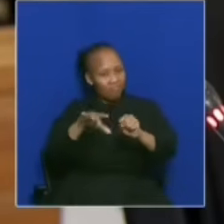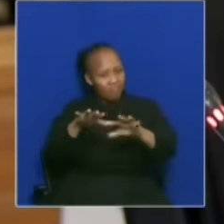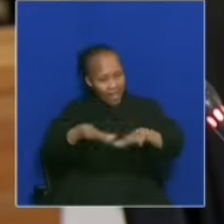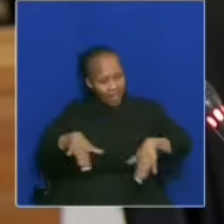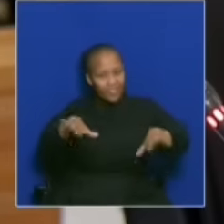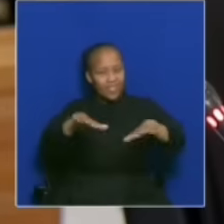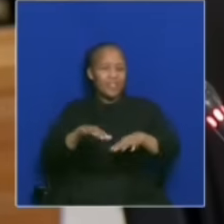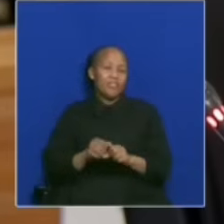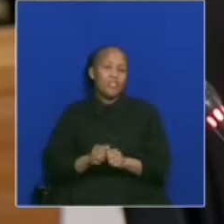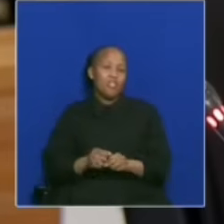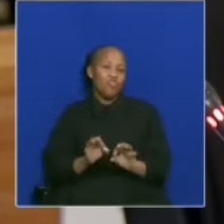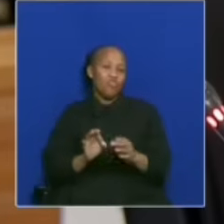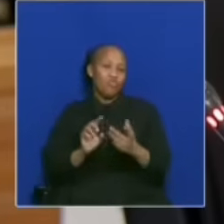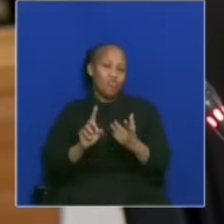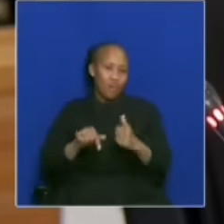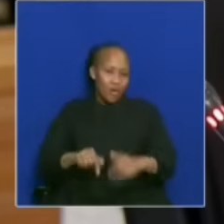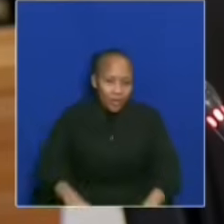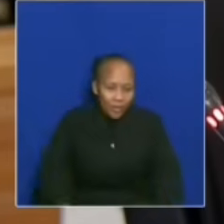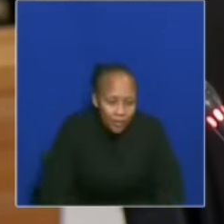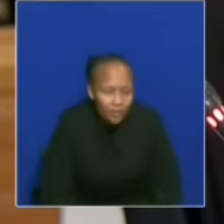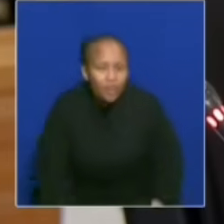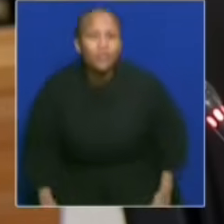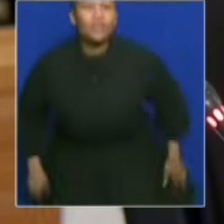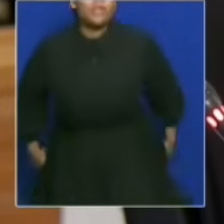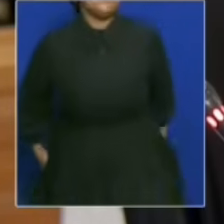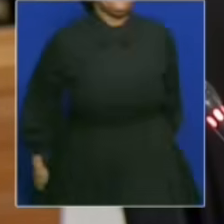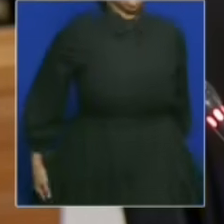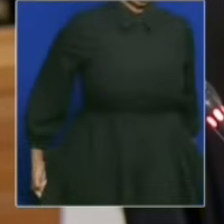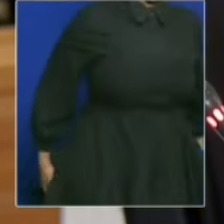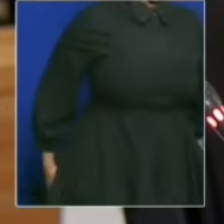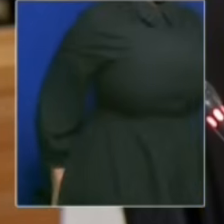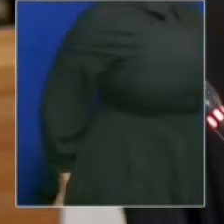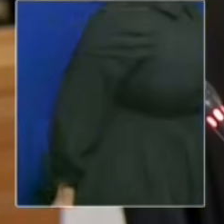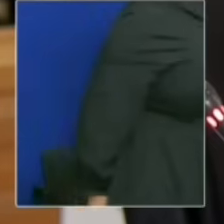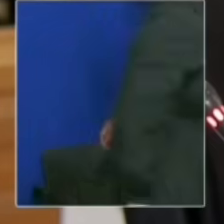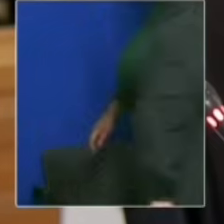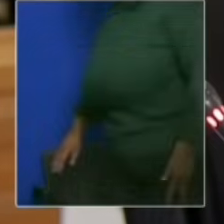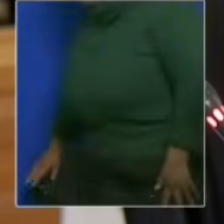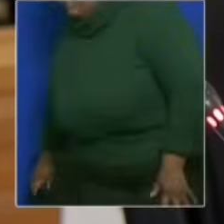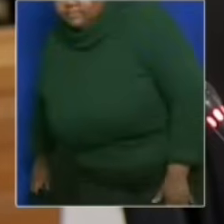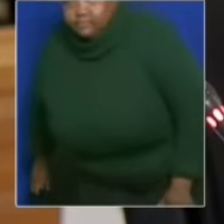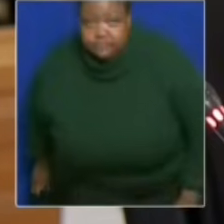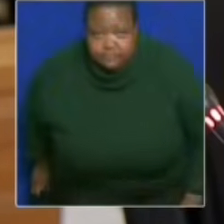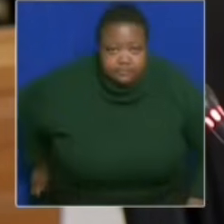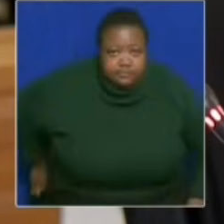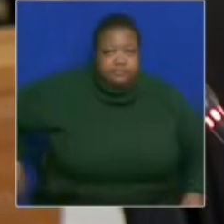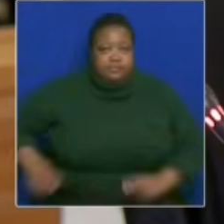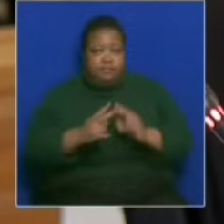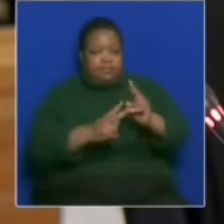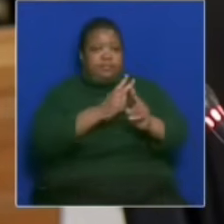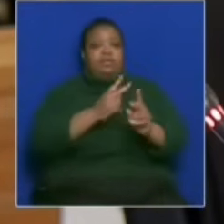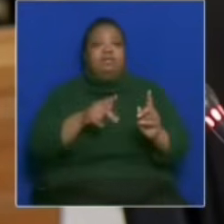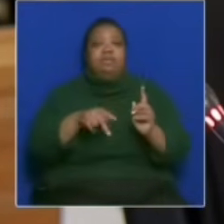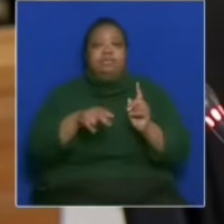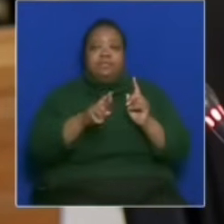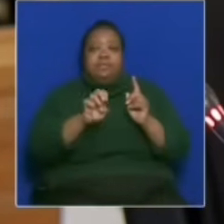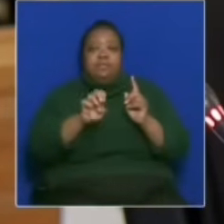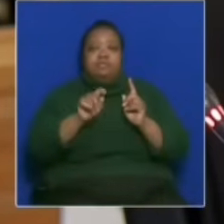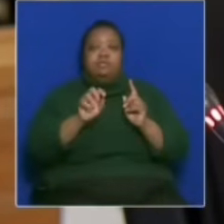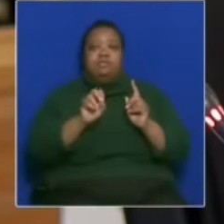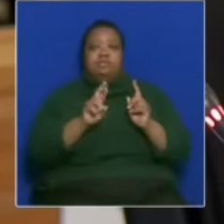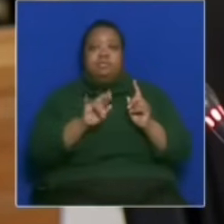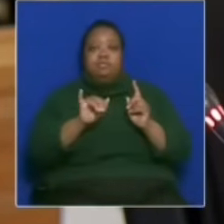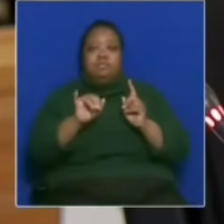So that again is Mr. Ptorius saying he has spoken to a Colonel Singh who is with General